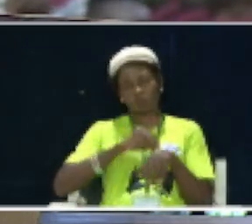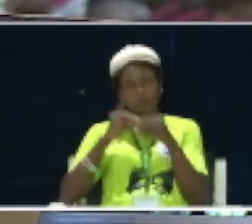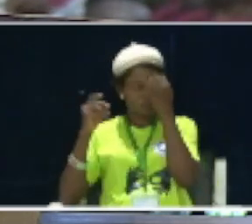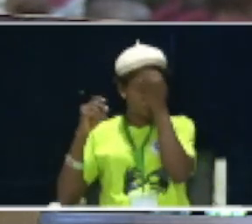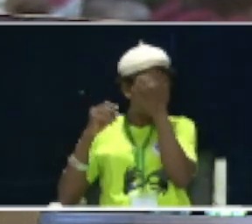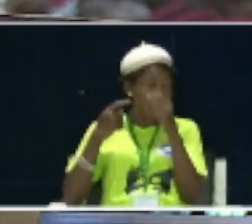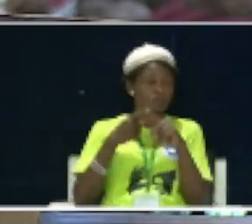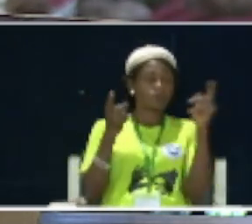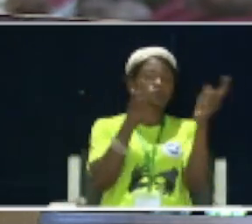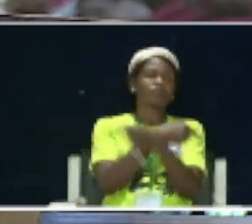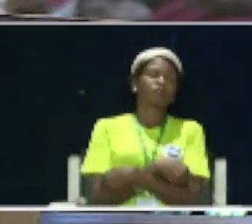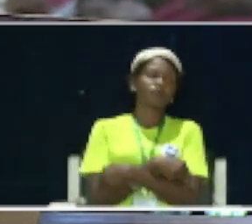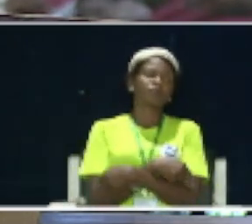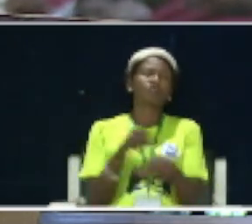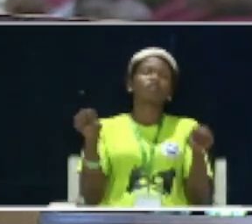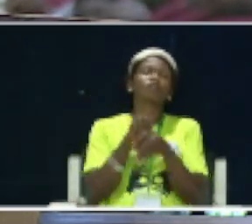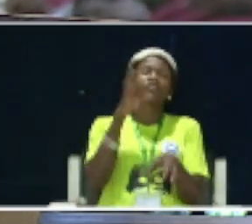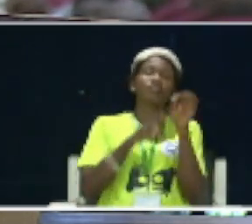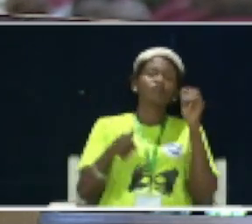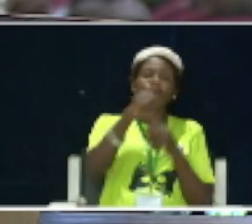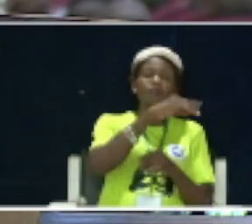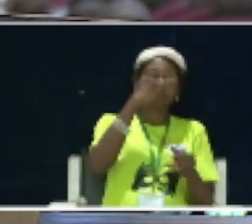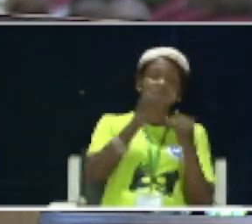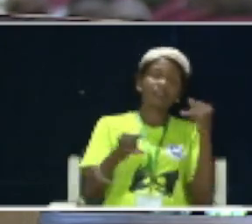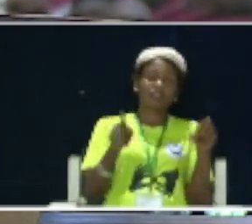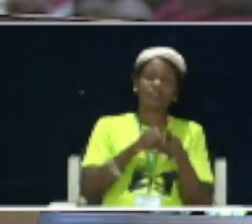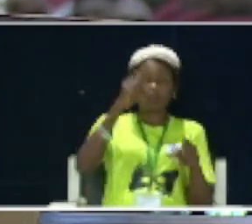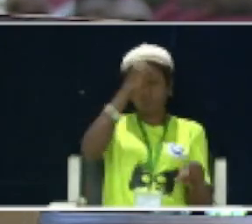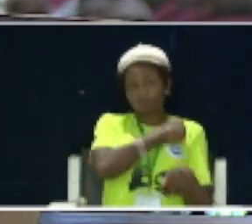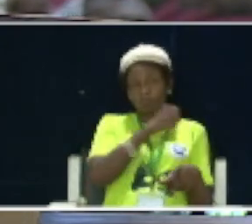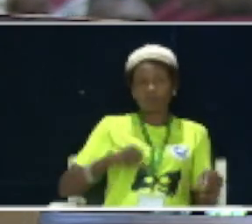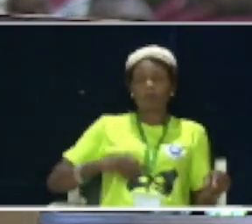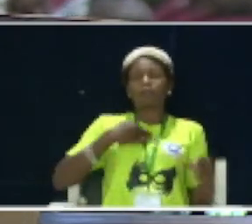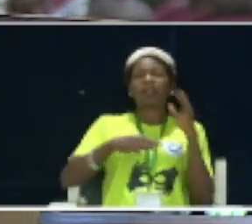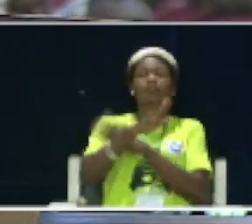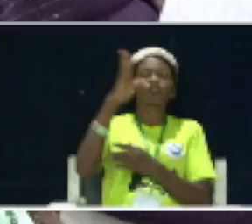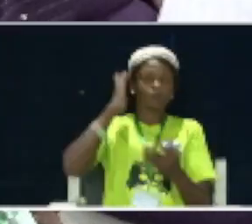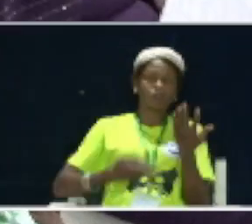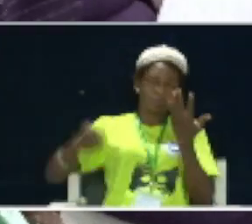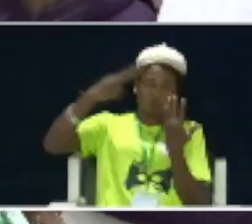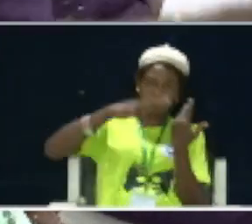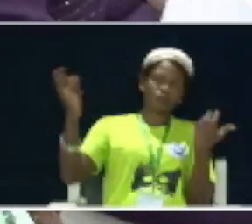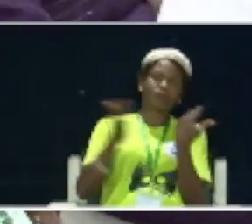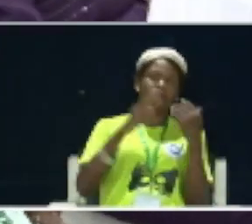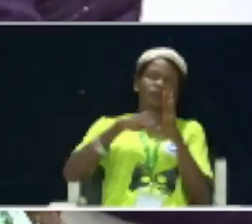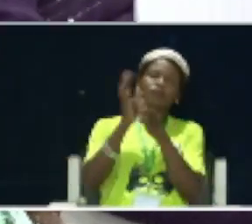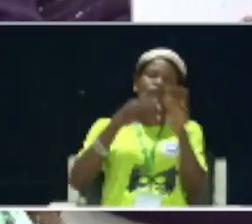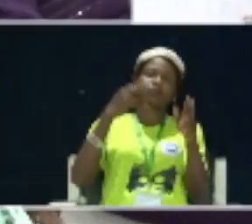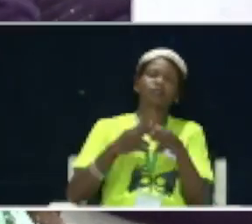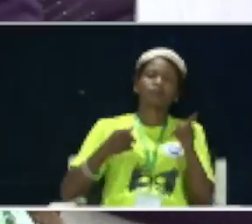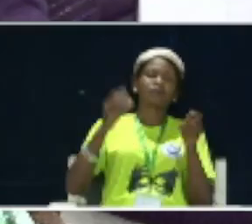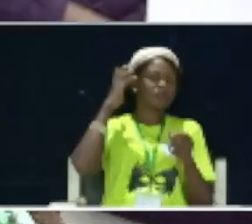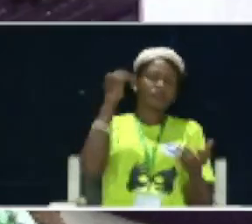today, even if you have erred like Solomon, my God will restore you. Let me hear